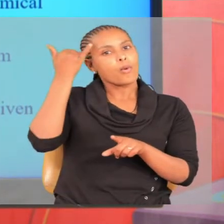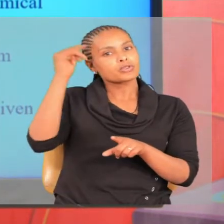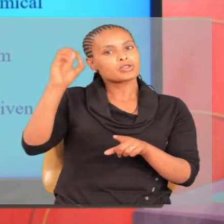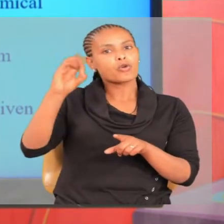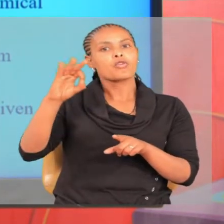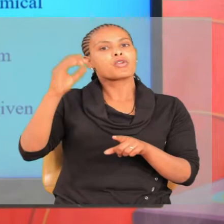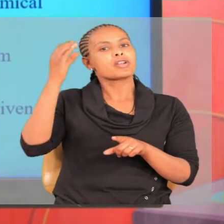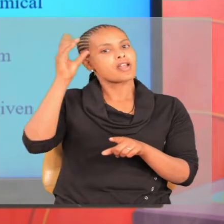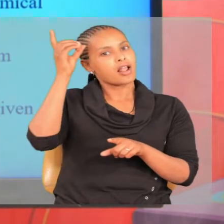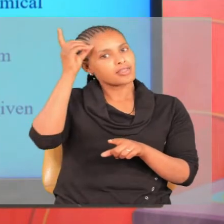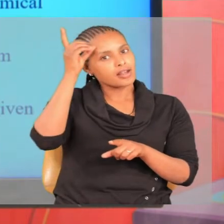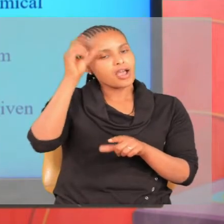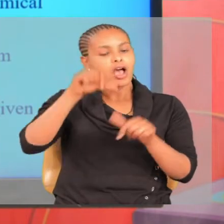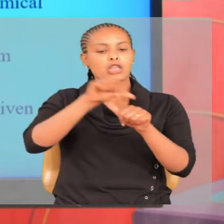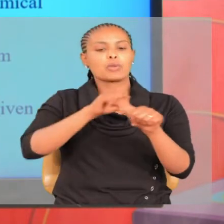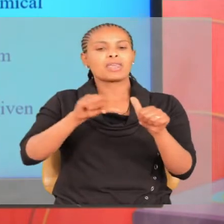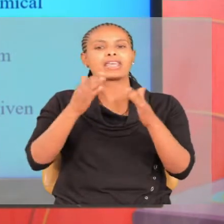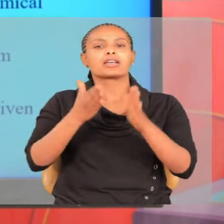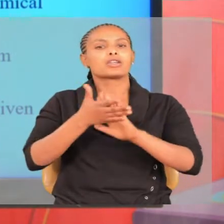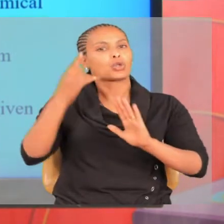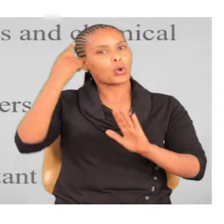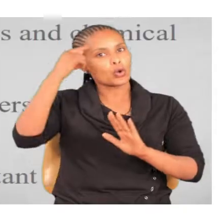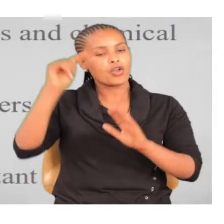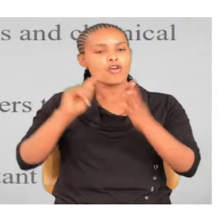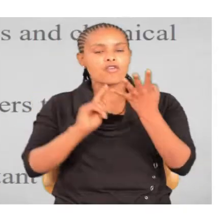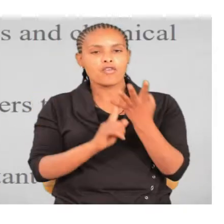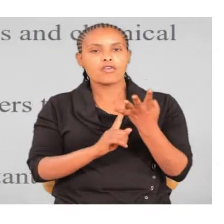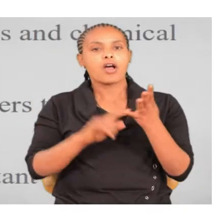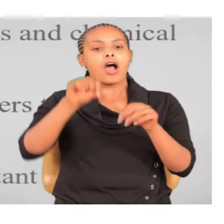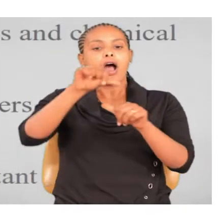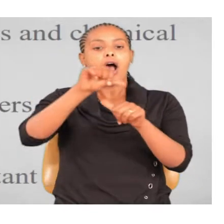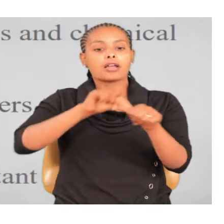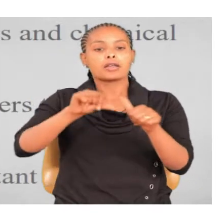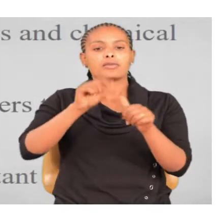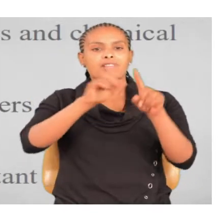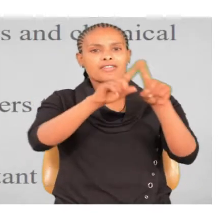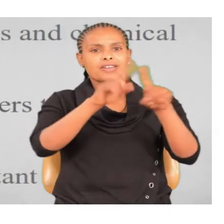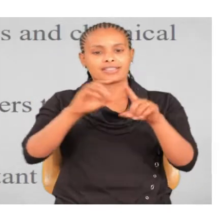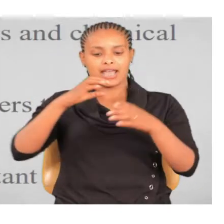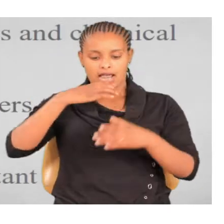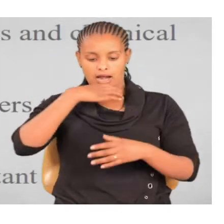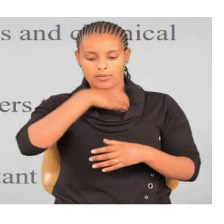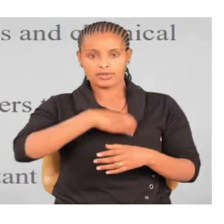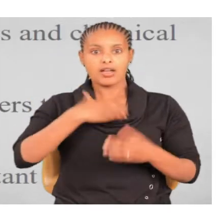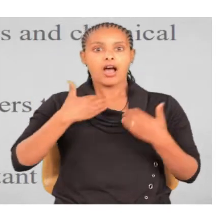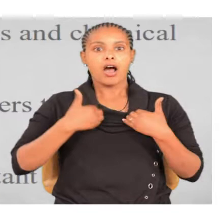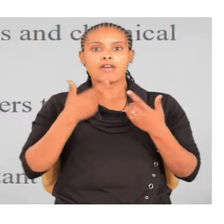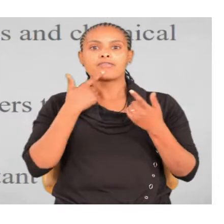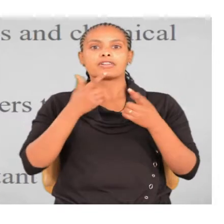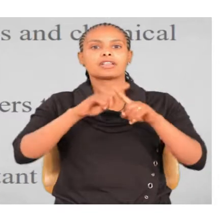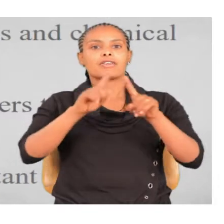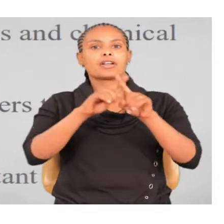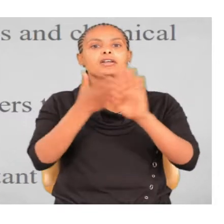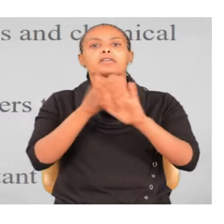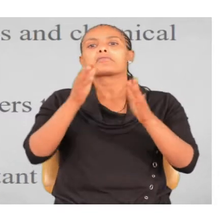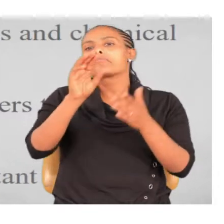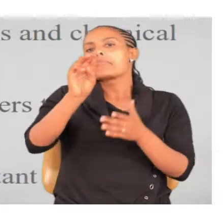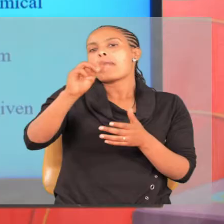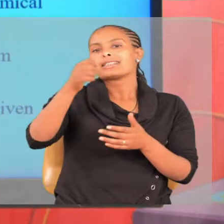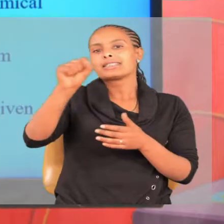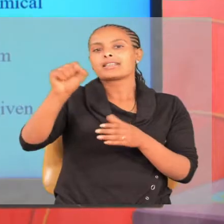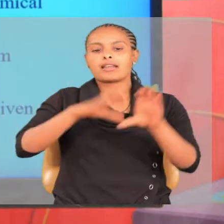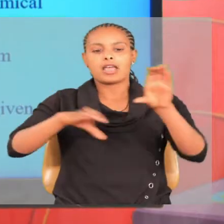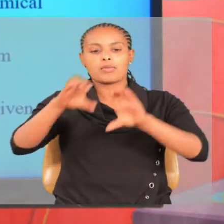postulates of Dalton's atomic theory. 4. Atoms of different elements have different masses and